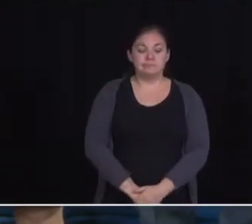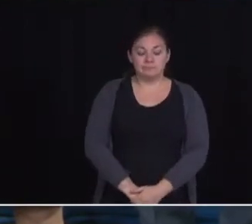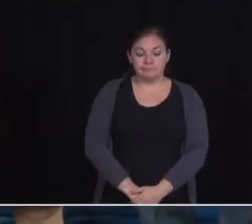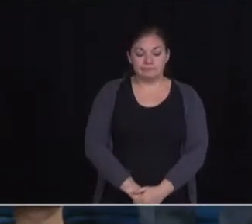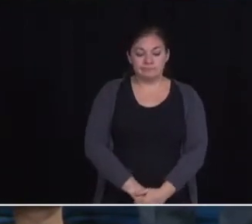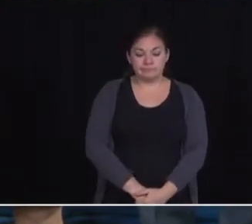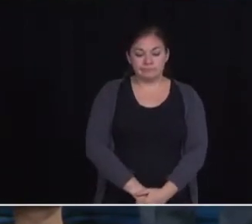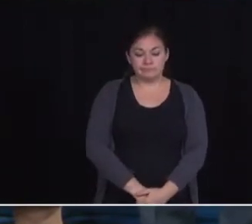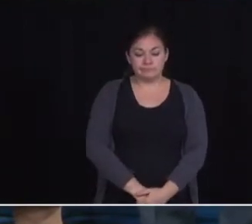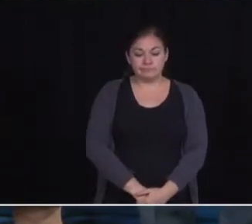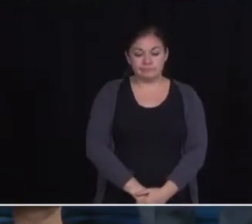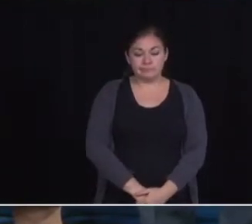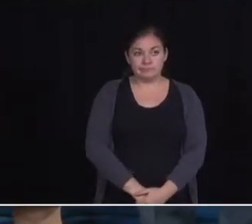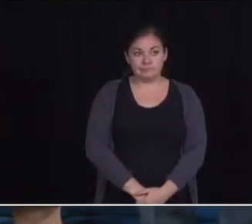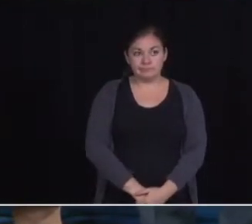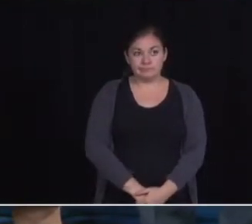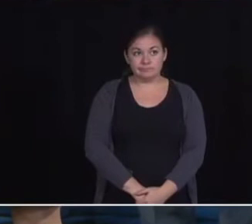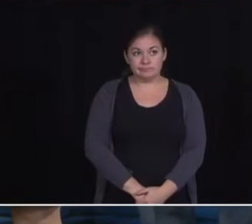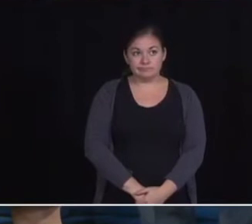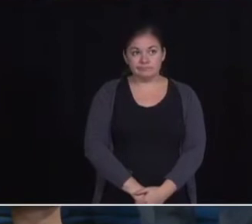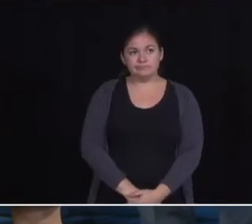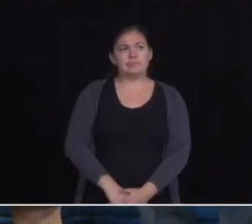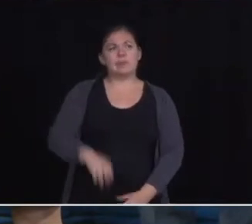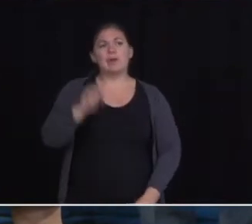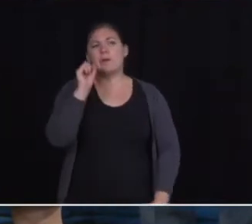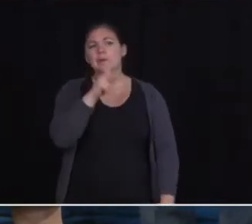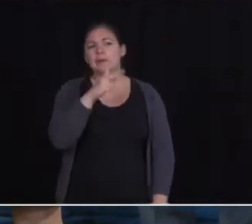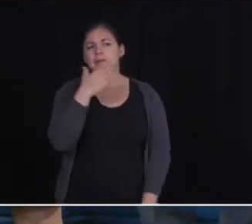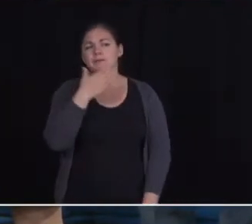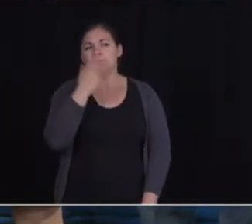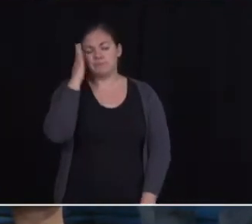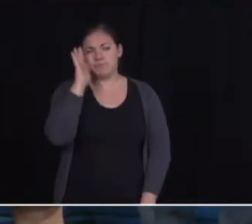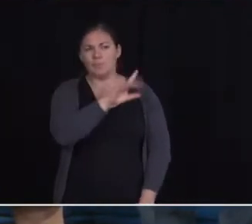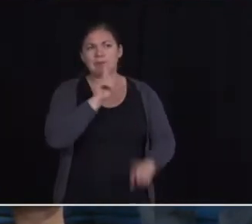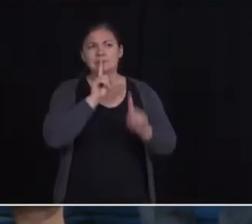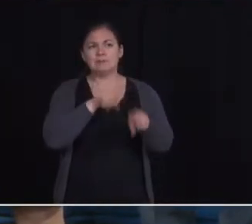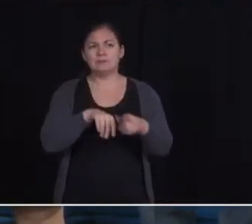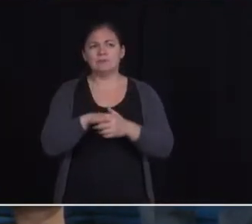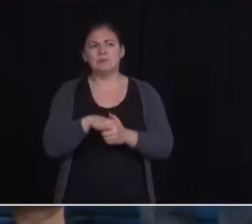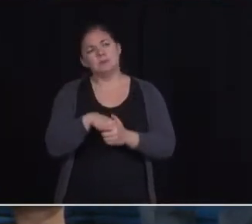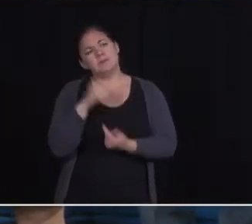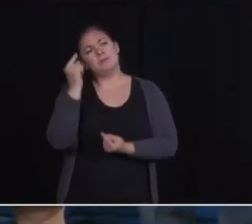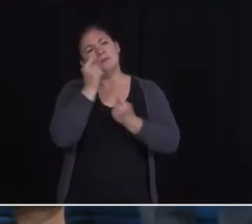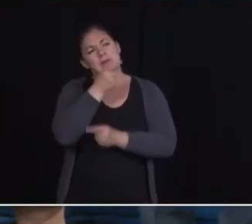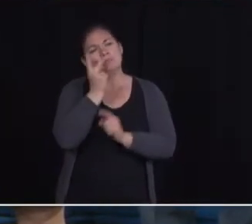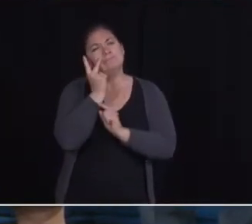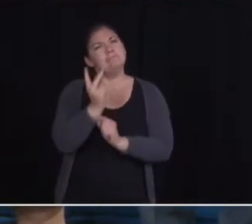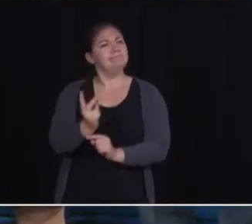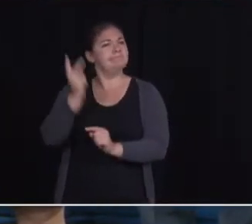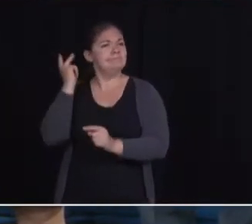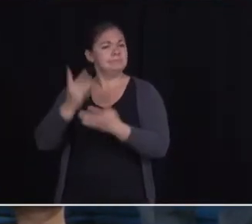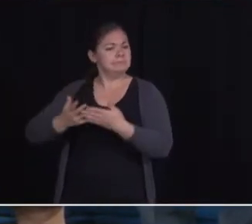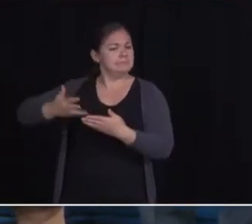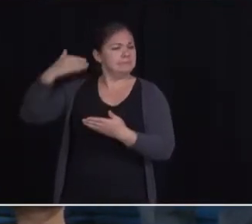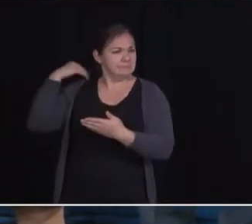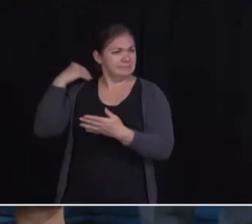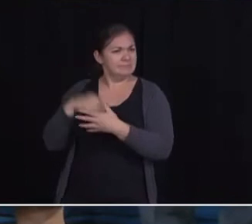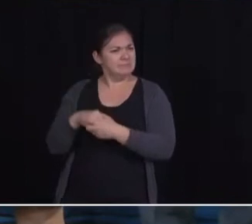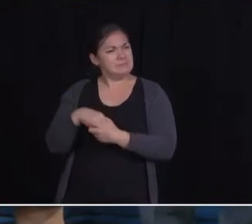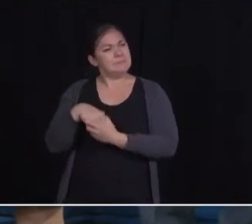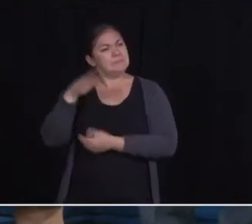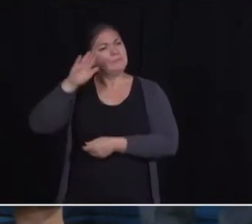Okay, thanks for that answer, Premier. Thank you. In hindsight now, and you do seem a little bit rattled or shaken today, do